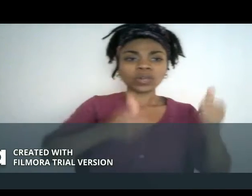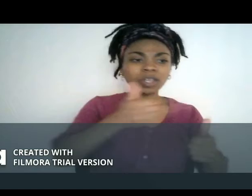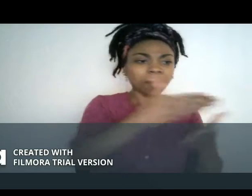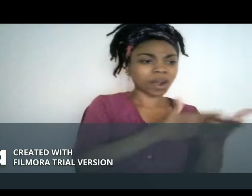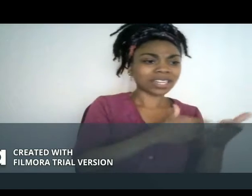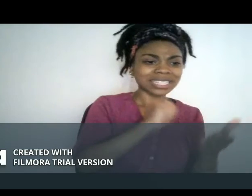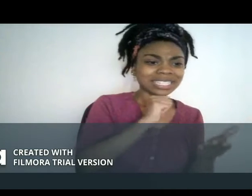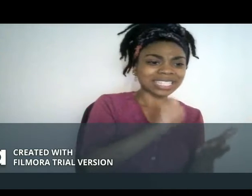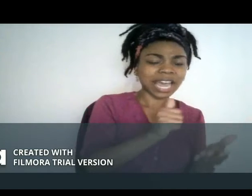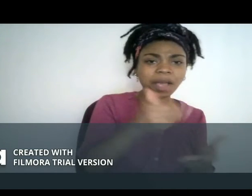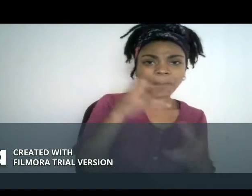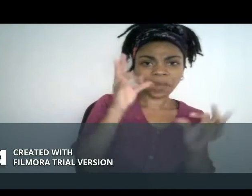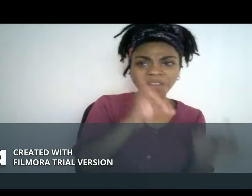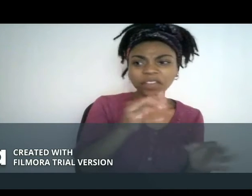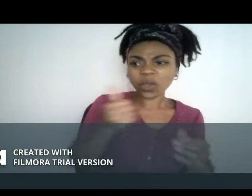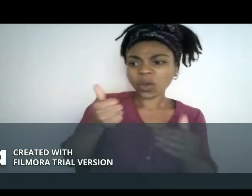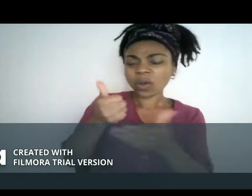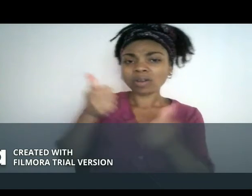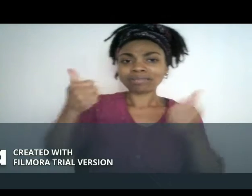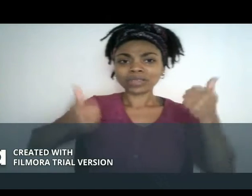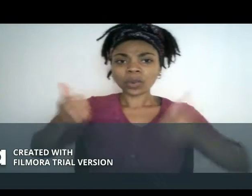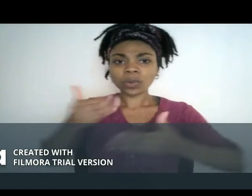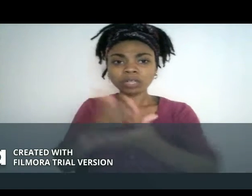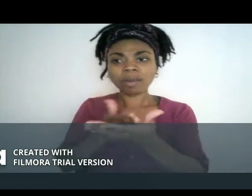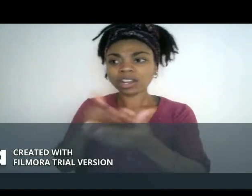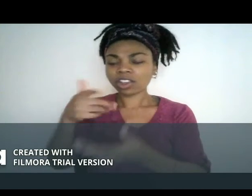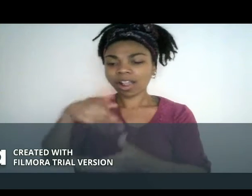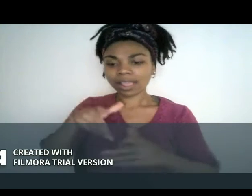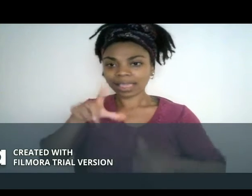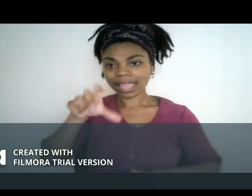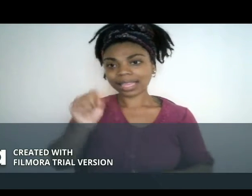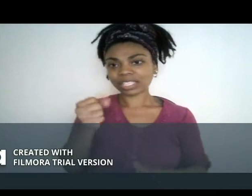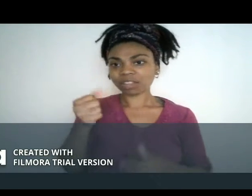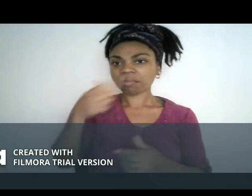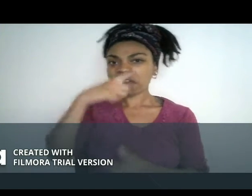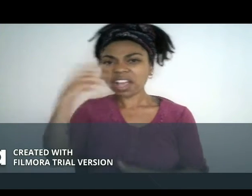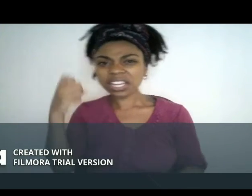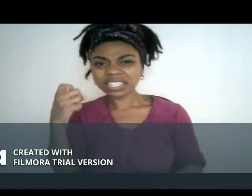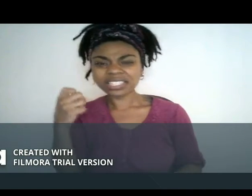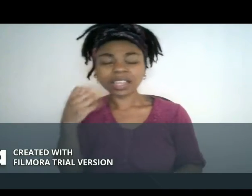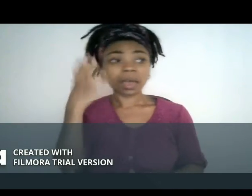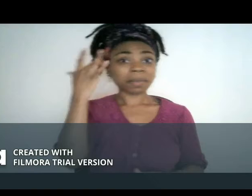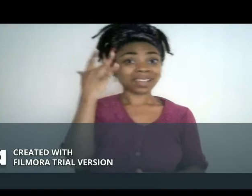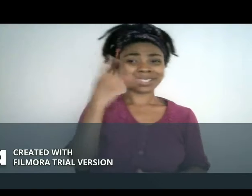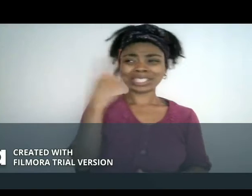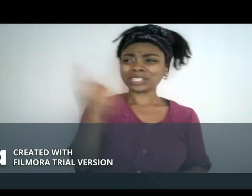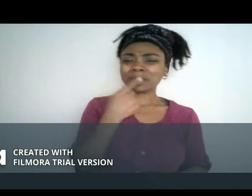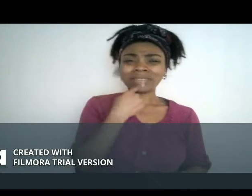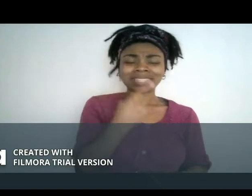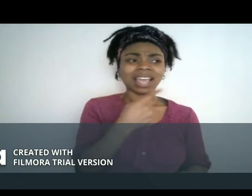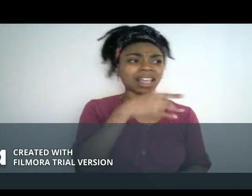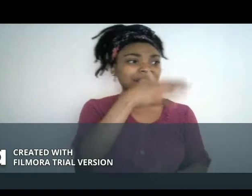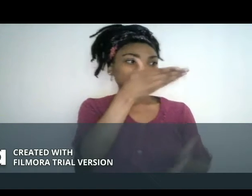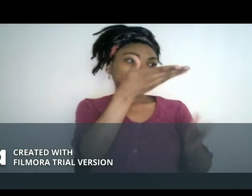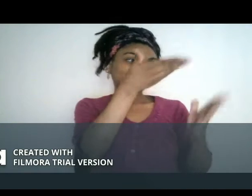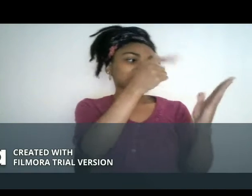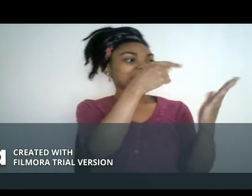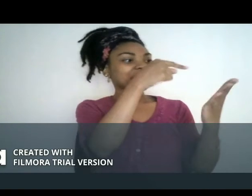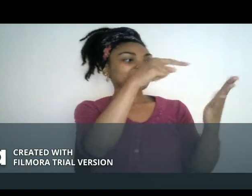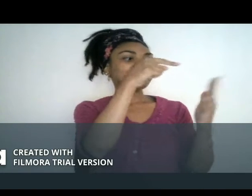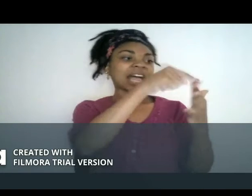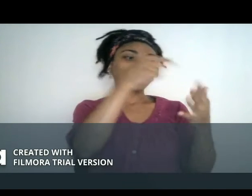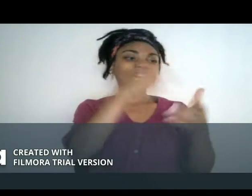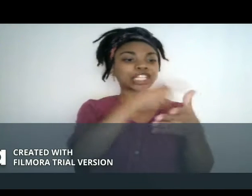perfect? What part of your legs are ugly? Because somebody said that this is what a pretty woman is